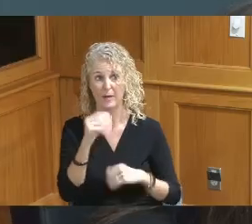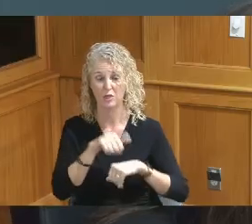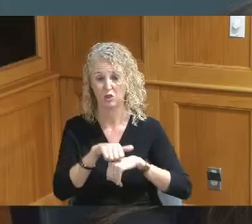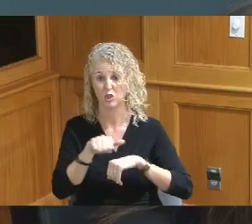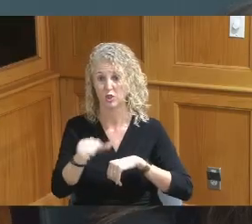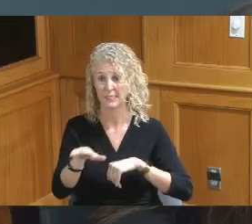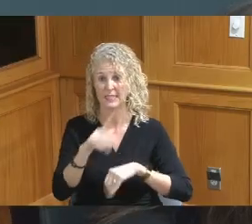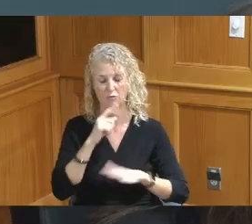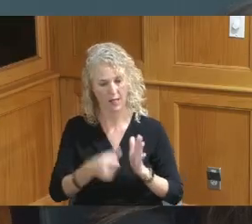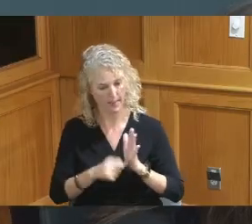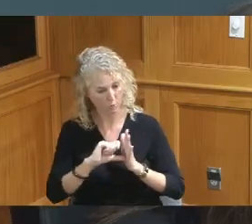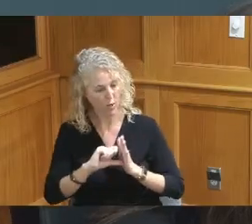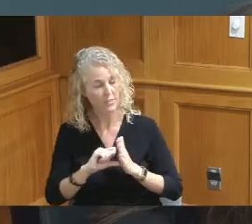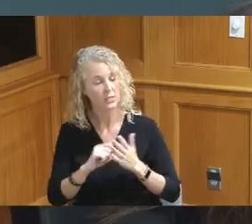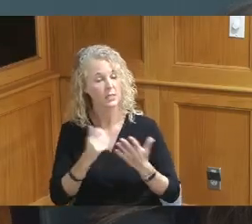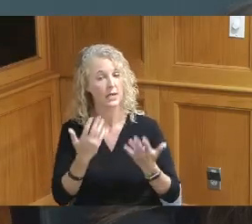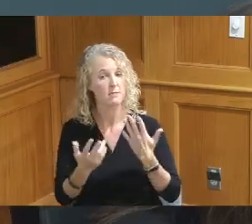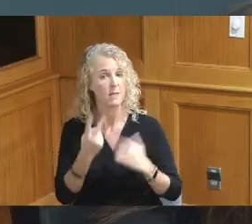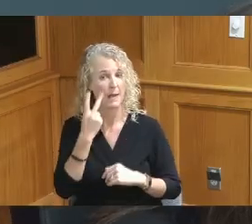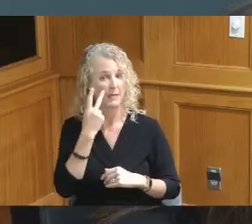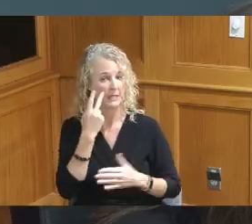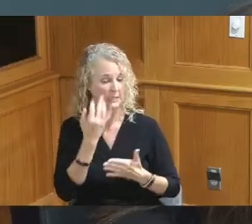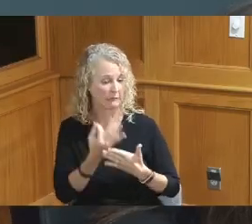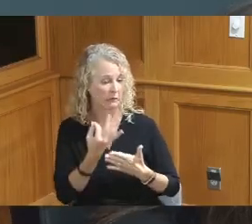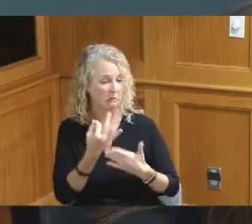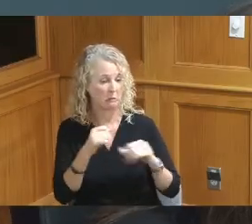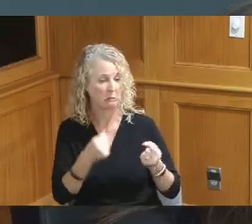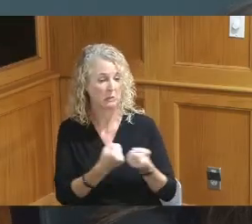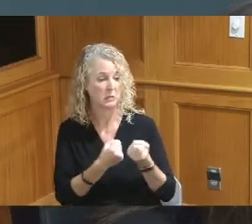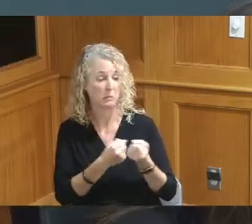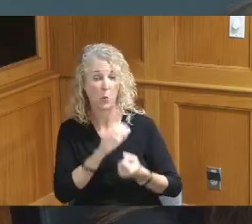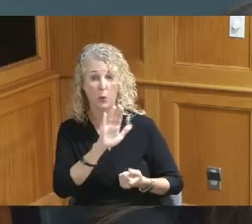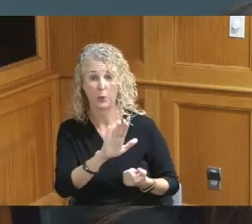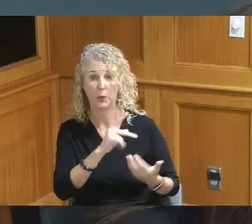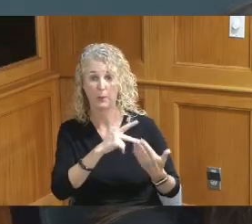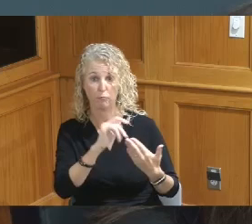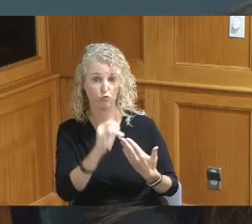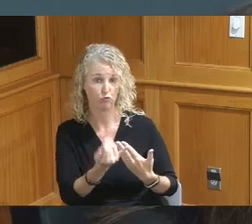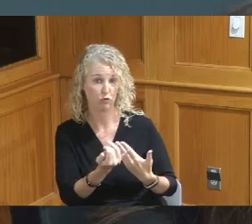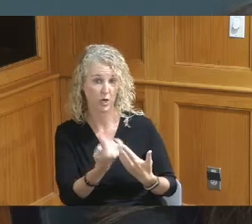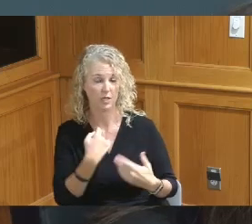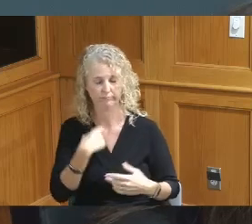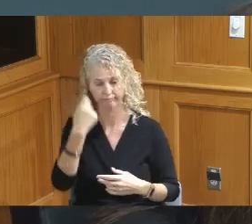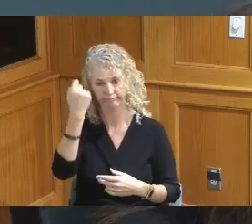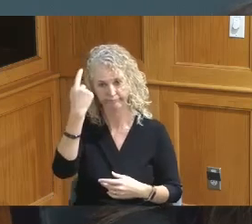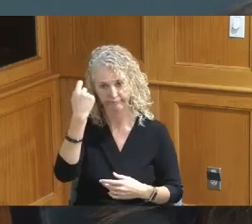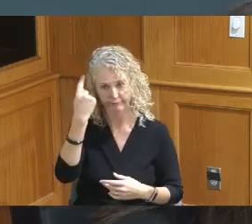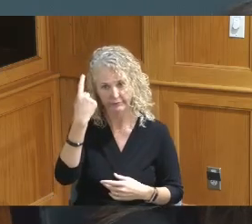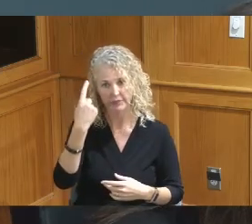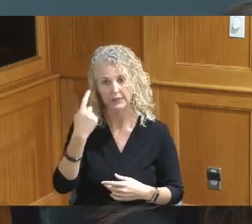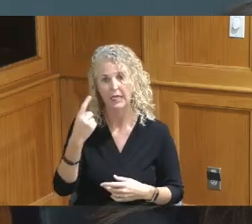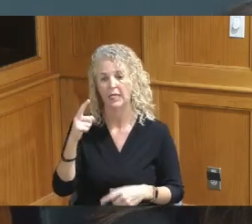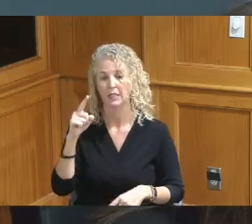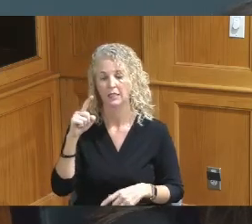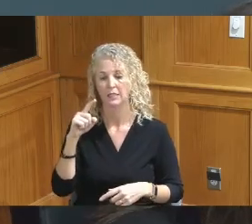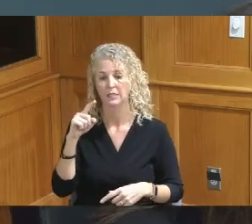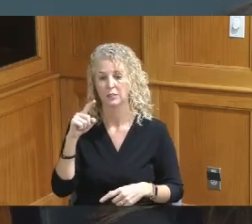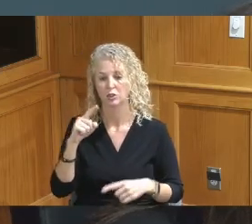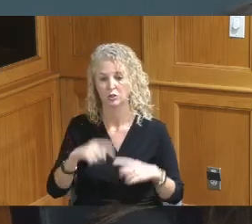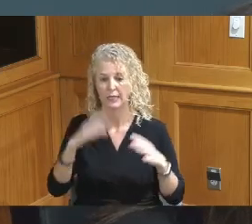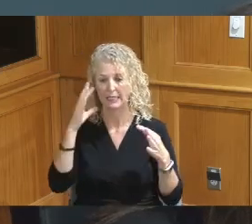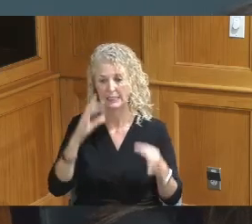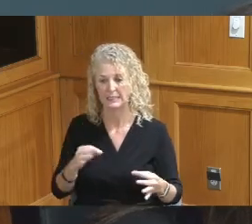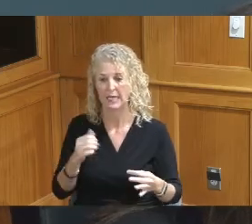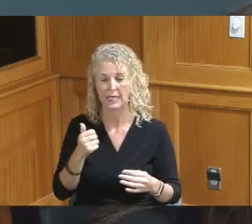you was so impressive, and look financially how you can help out with that. I understand not being able to decide